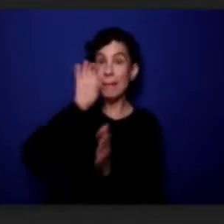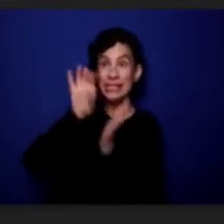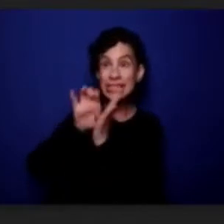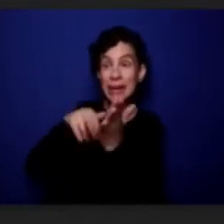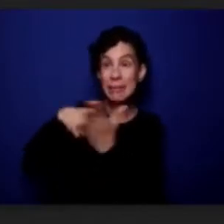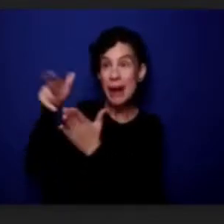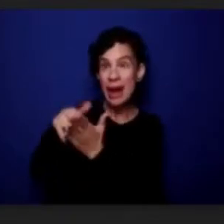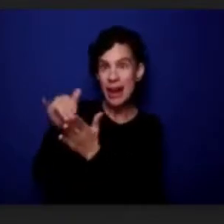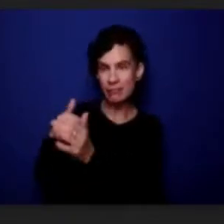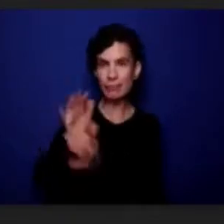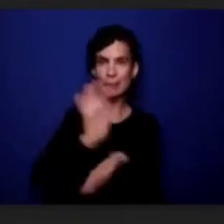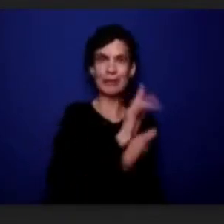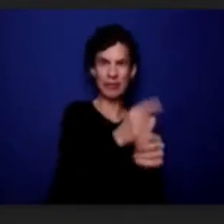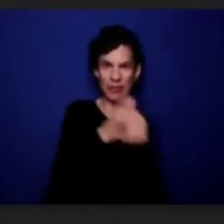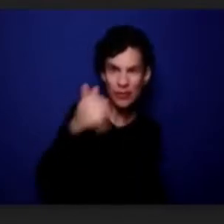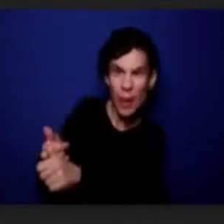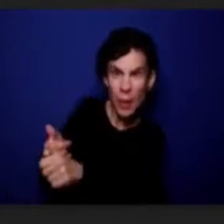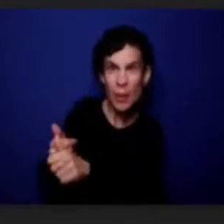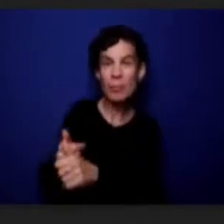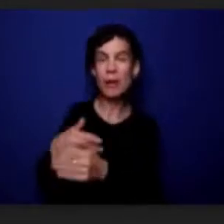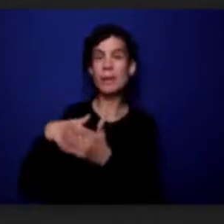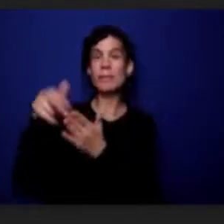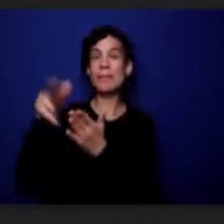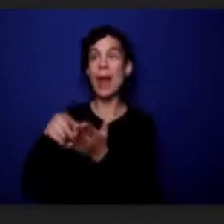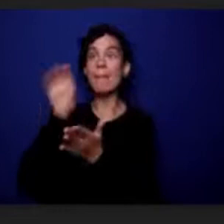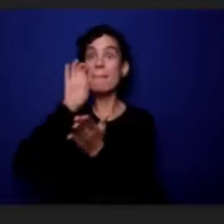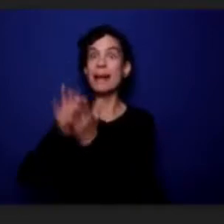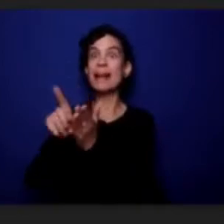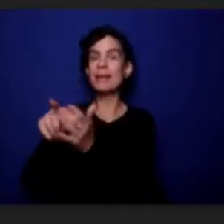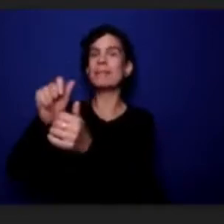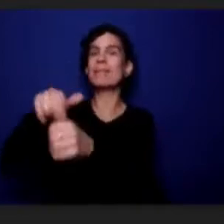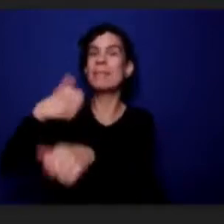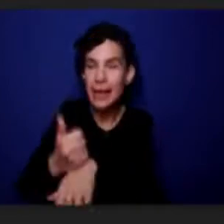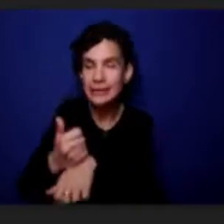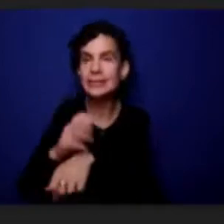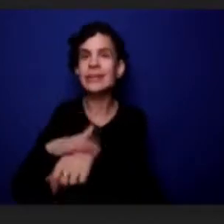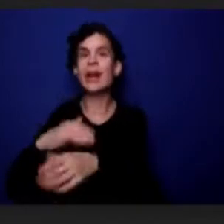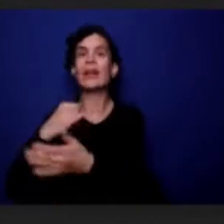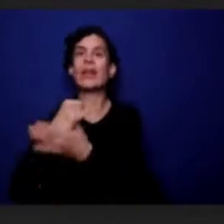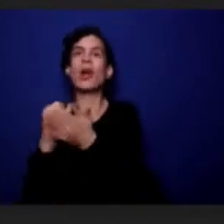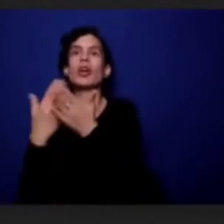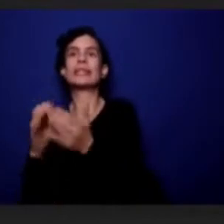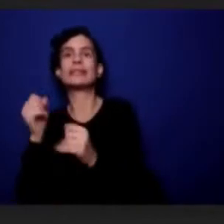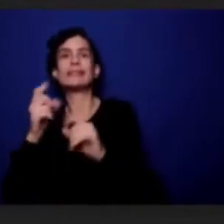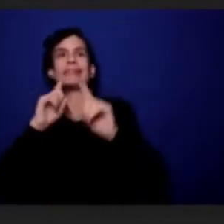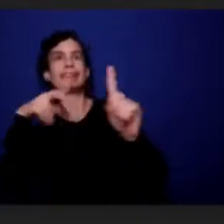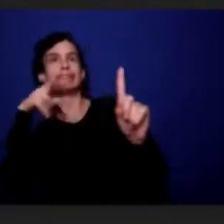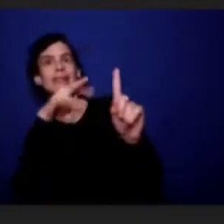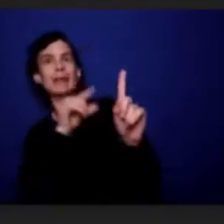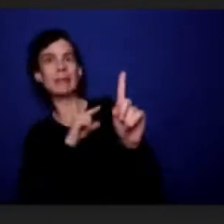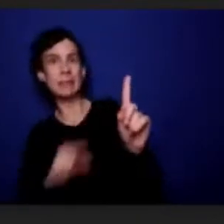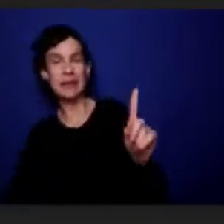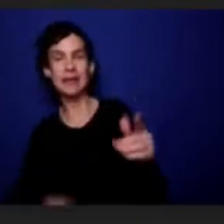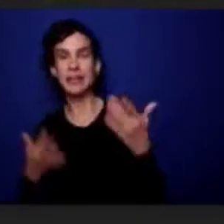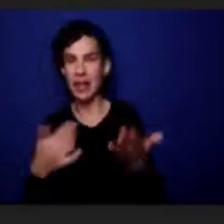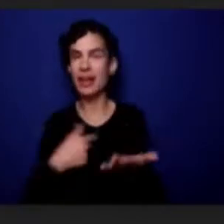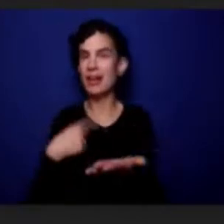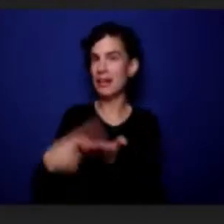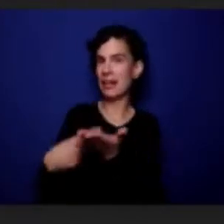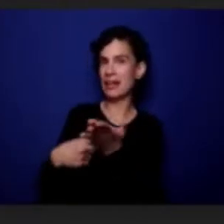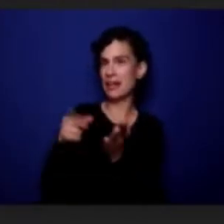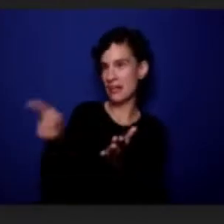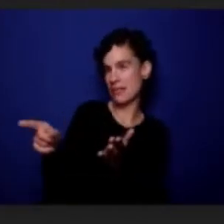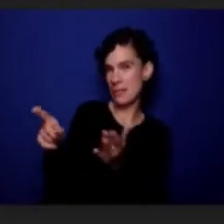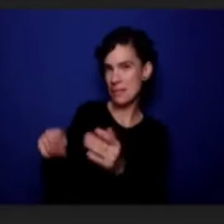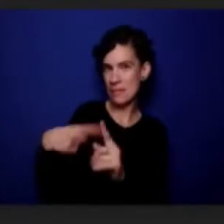make a big deal out of showing this cosmetic artifice that is arguably based solely on paintings that themselves were only based